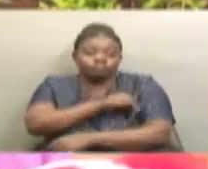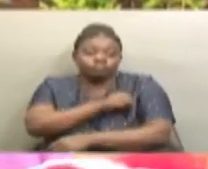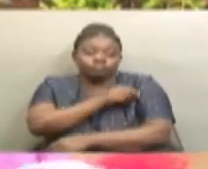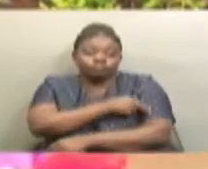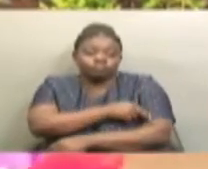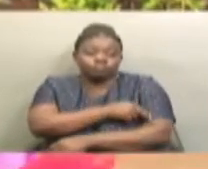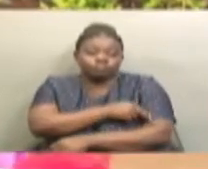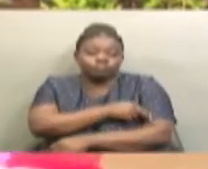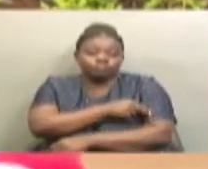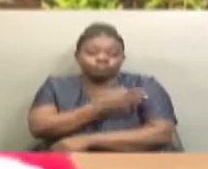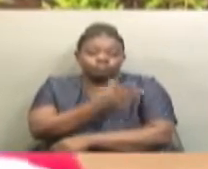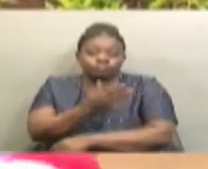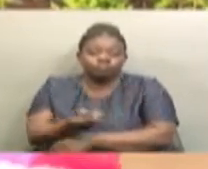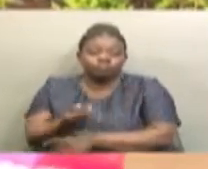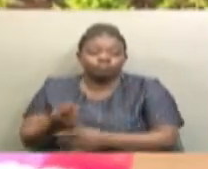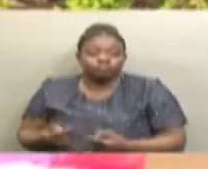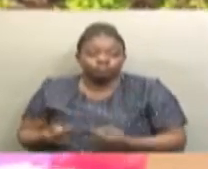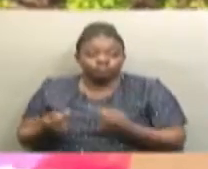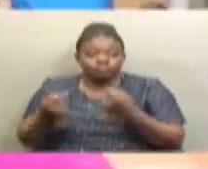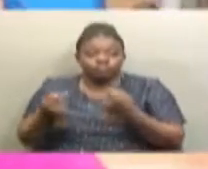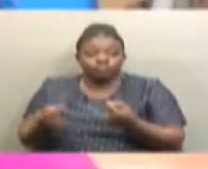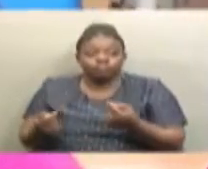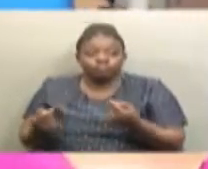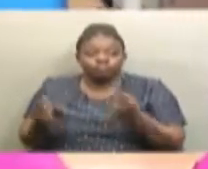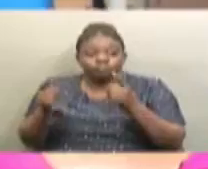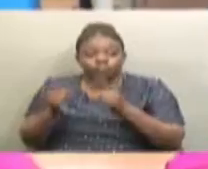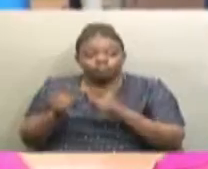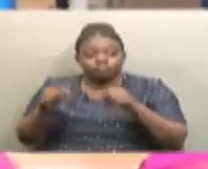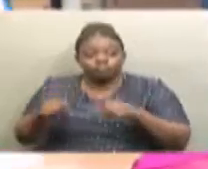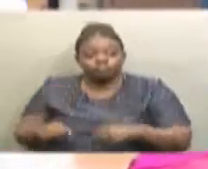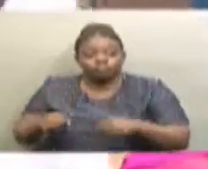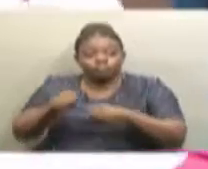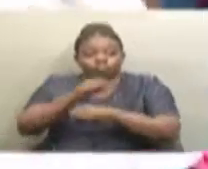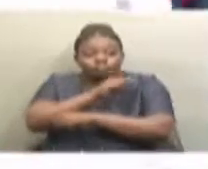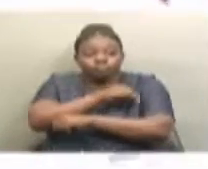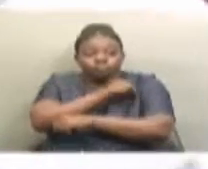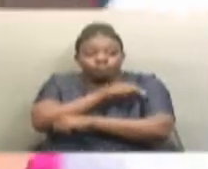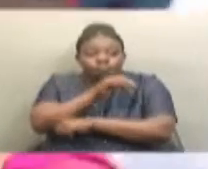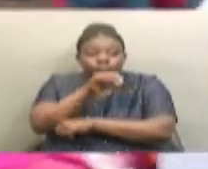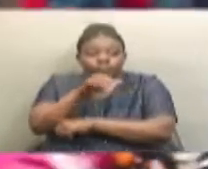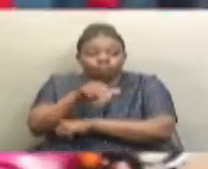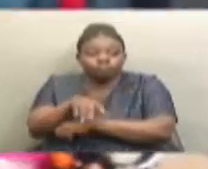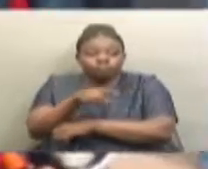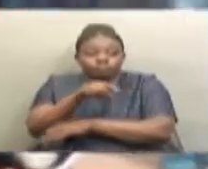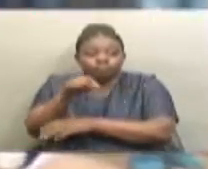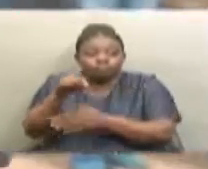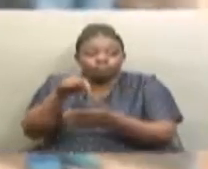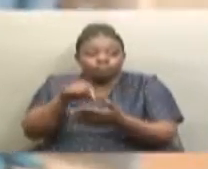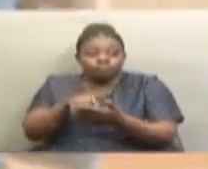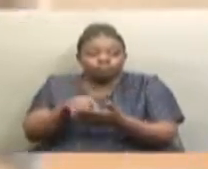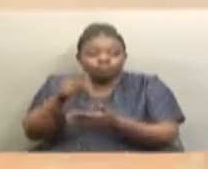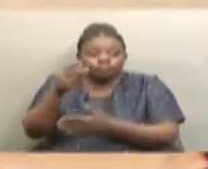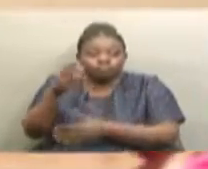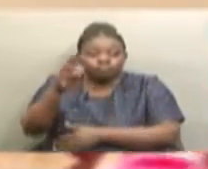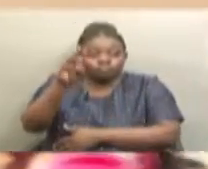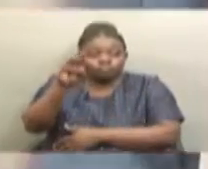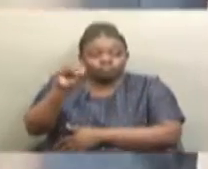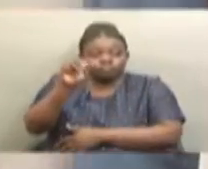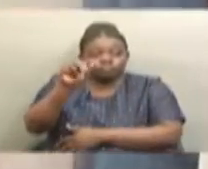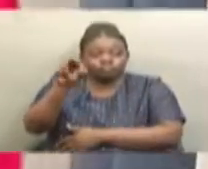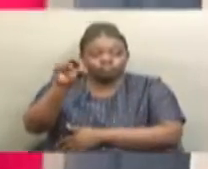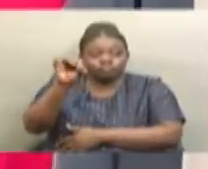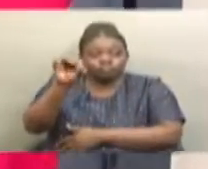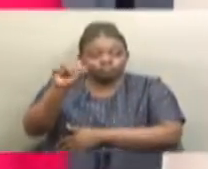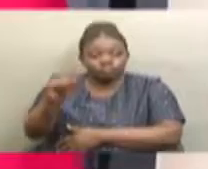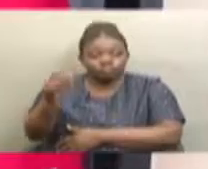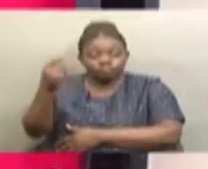eddene. Transport naye abadde wa bulumi. Akulira eddwaliro lino erya Kasalu Health Center 2 Naluwanga Maria agambye nti